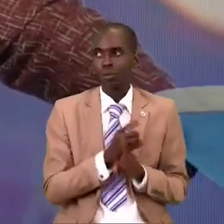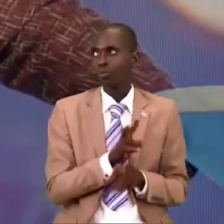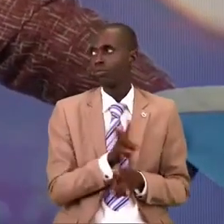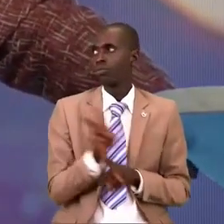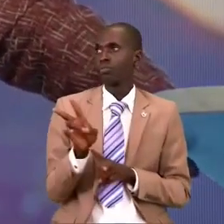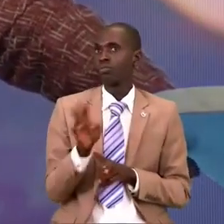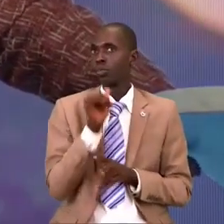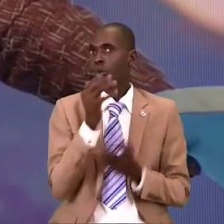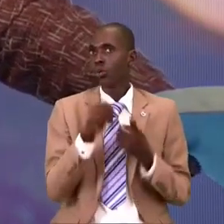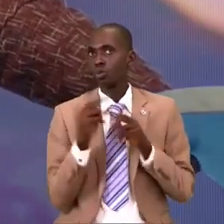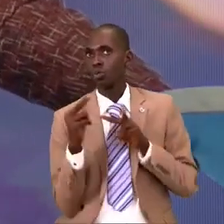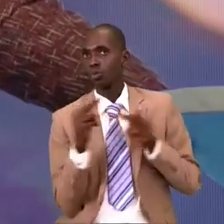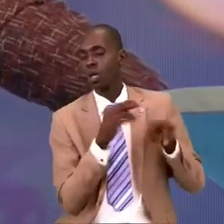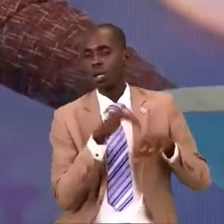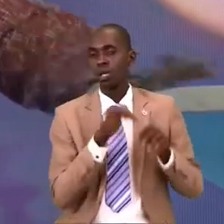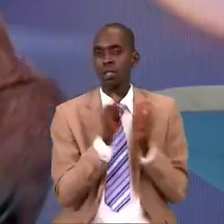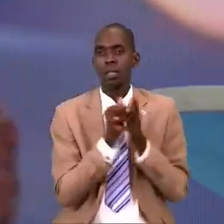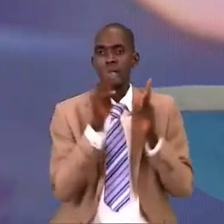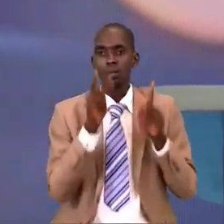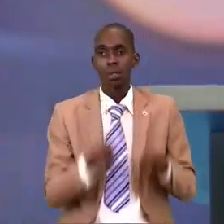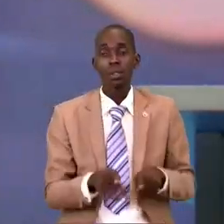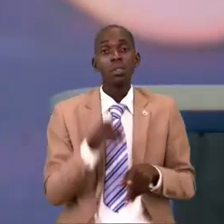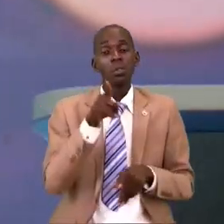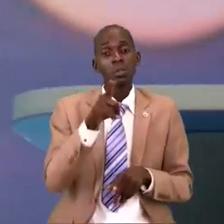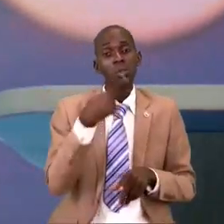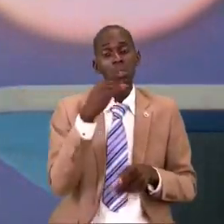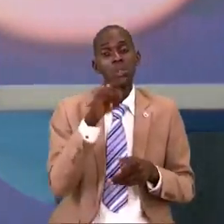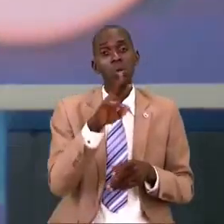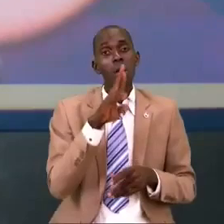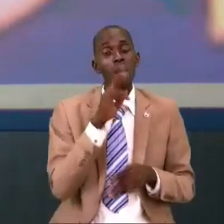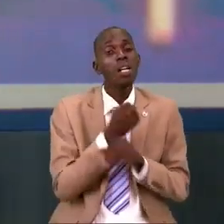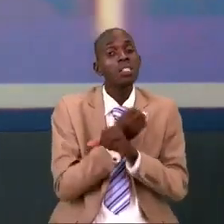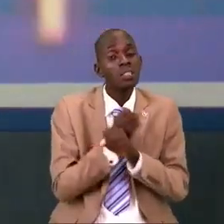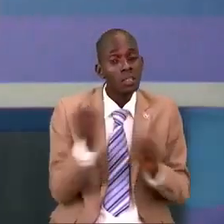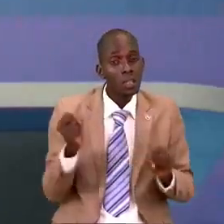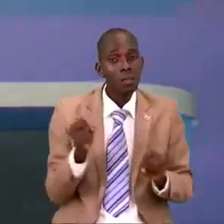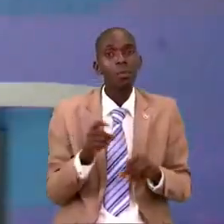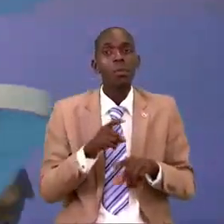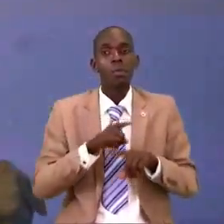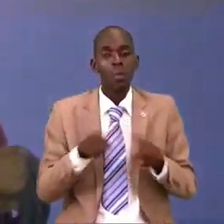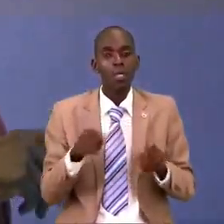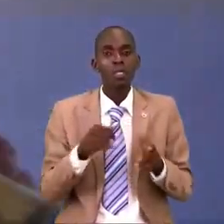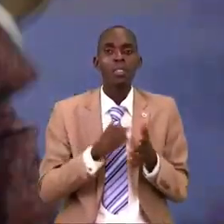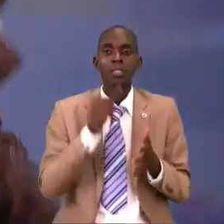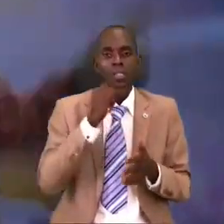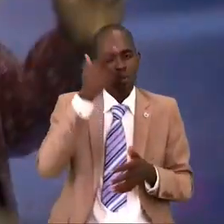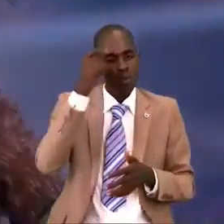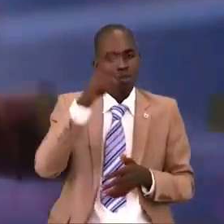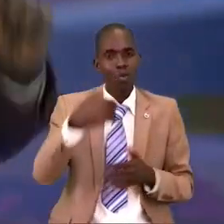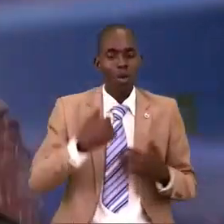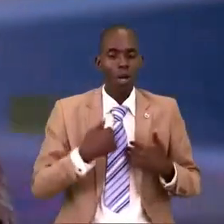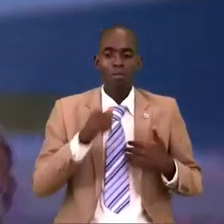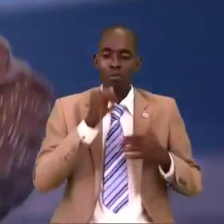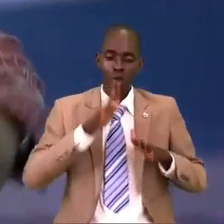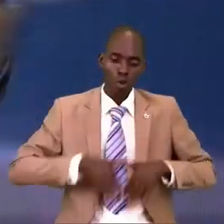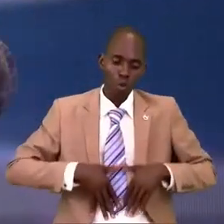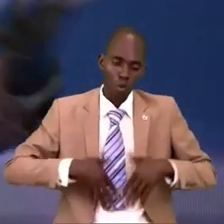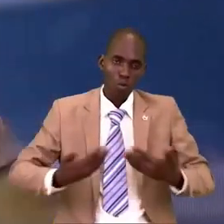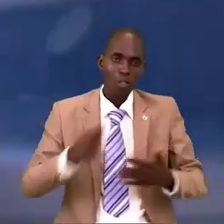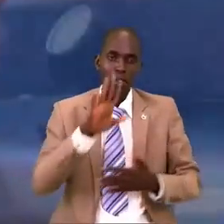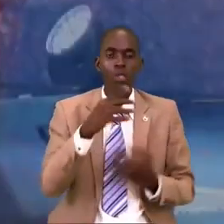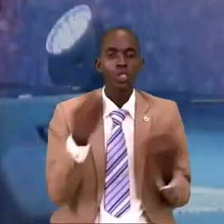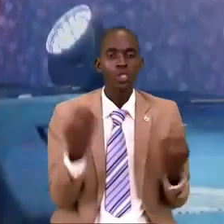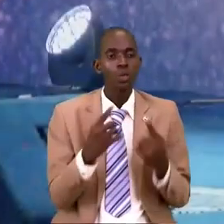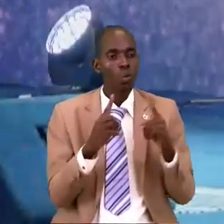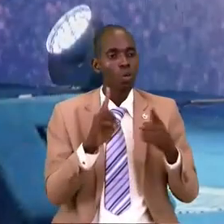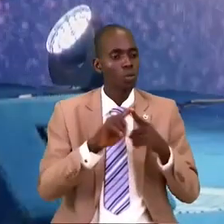your sin one to another. And when you have the grace of God, that you confess to God and you are